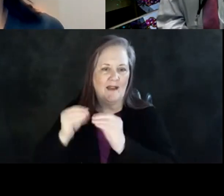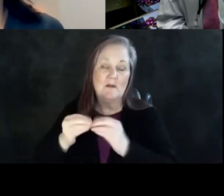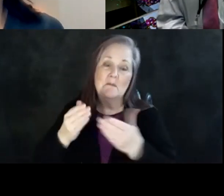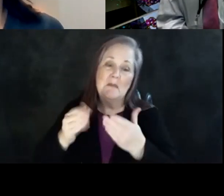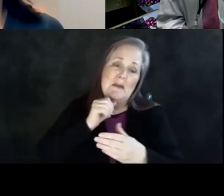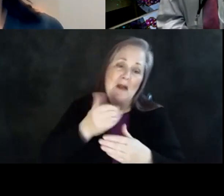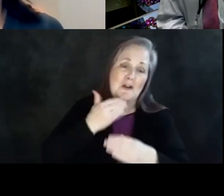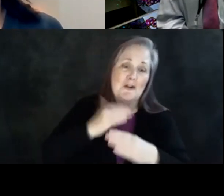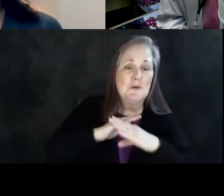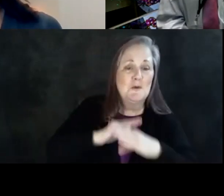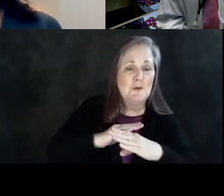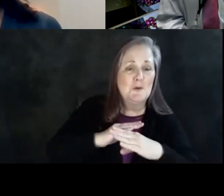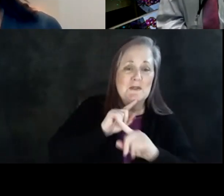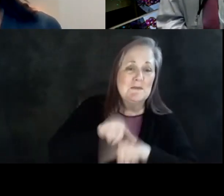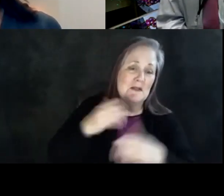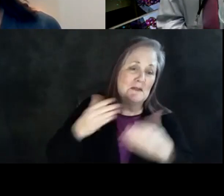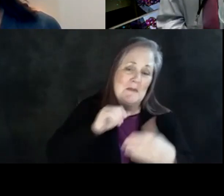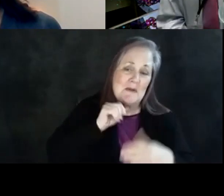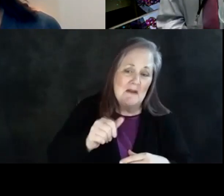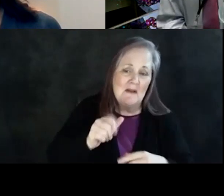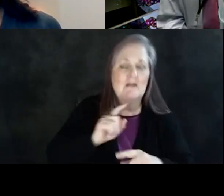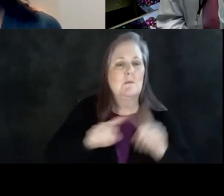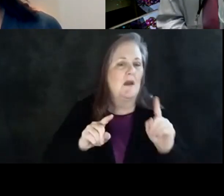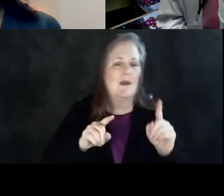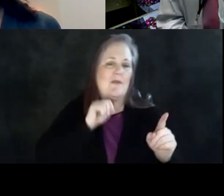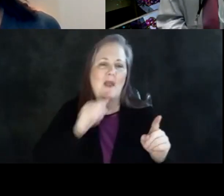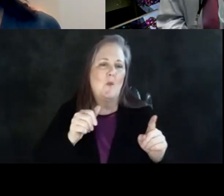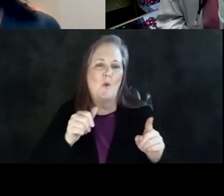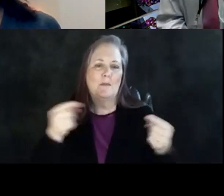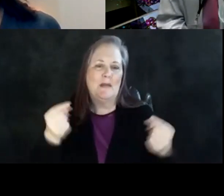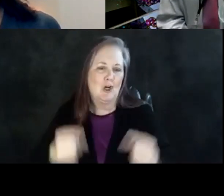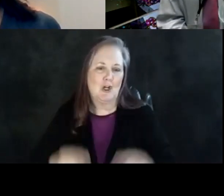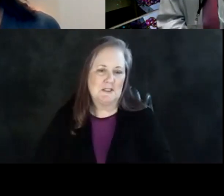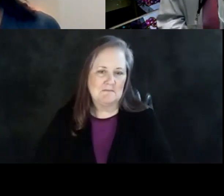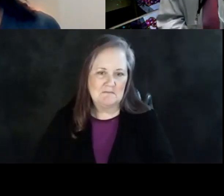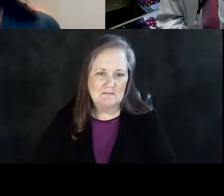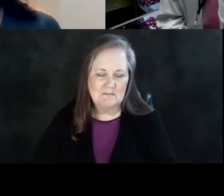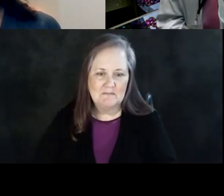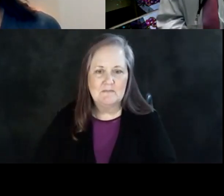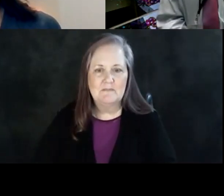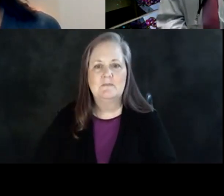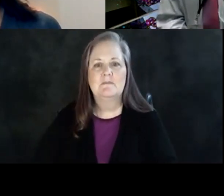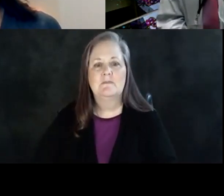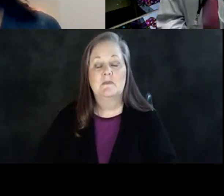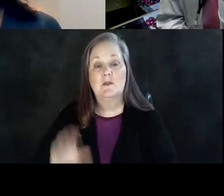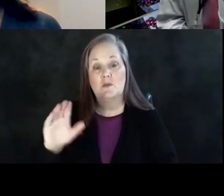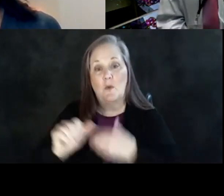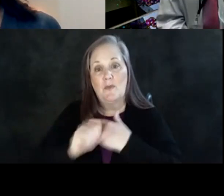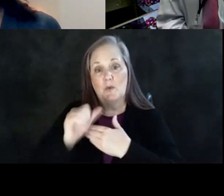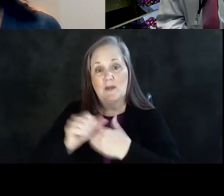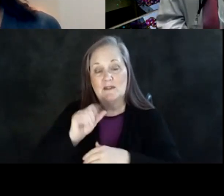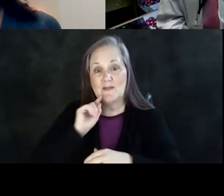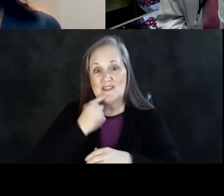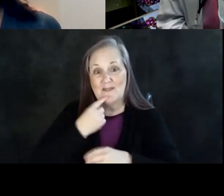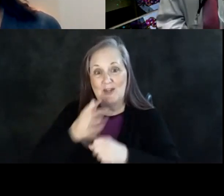good of an immune response, but they will not be hurt by the vaccine, and their risk of getting severe